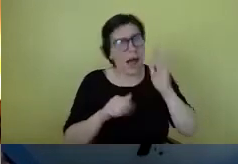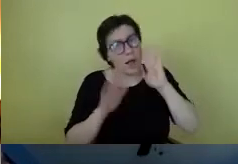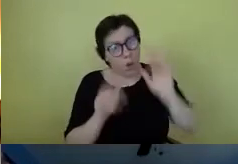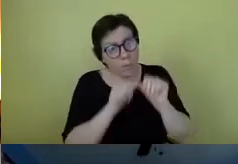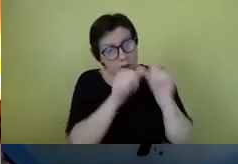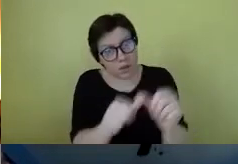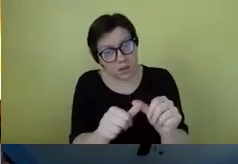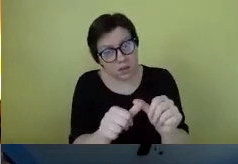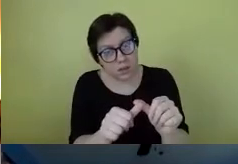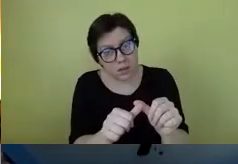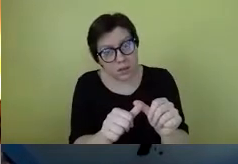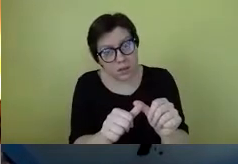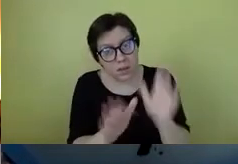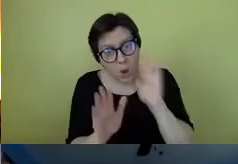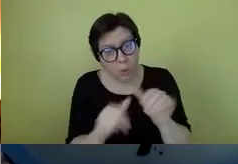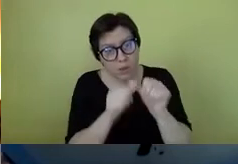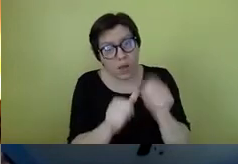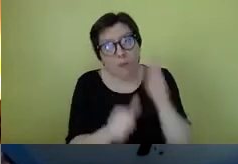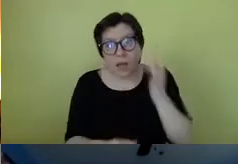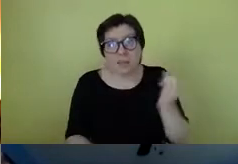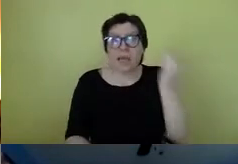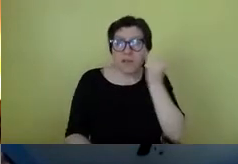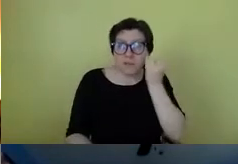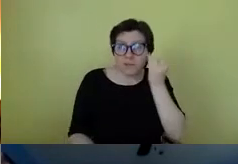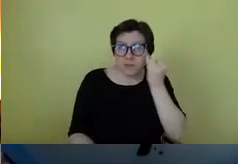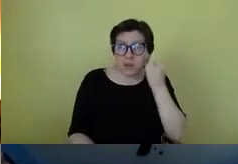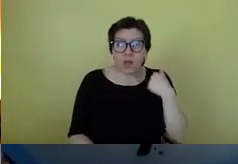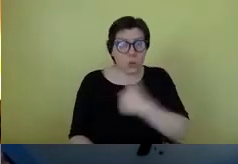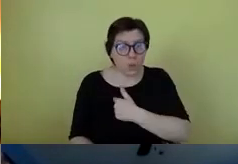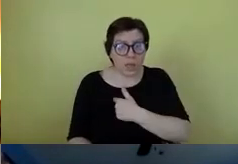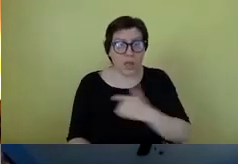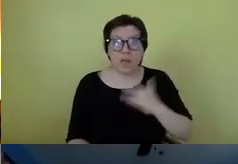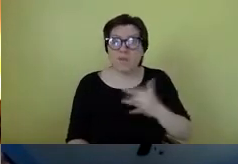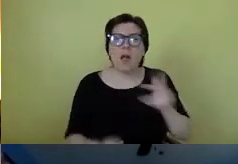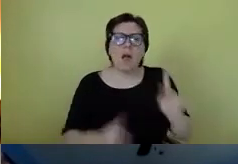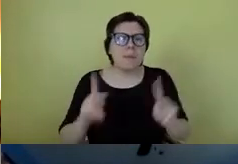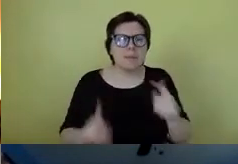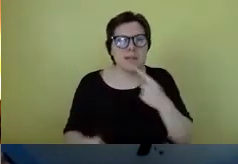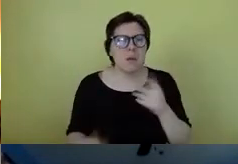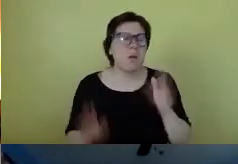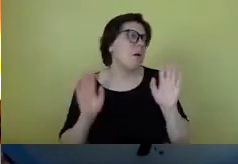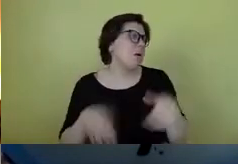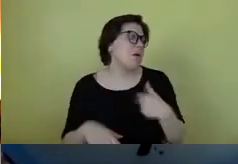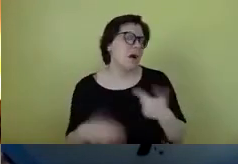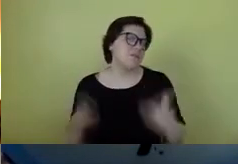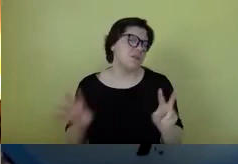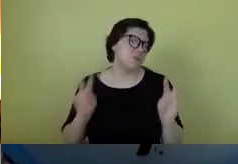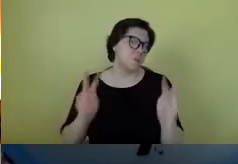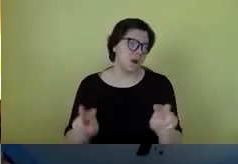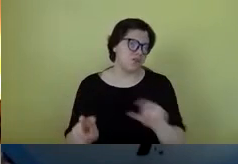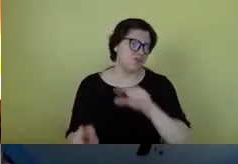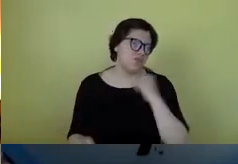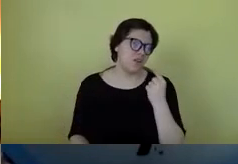Because if ever we get to the point where our people say, well, you know, I saw, you know, Father so-and-so,